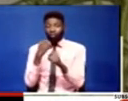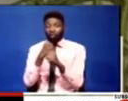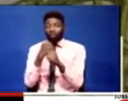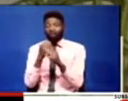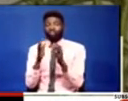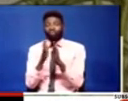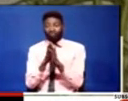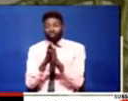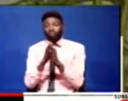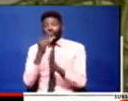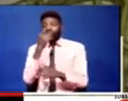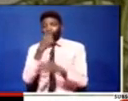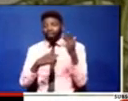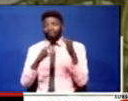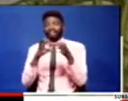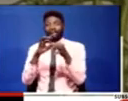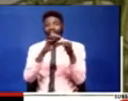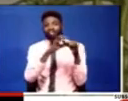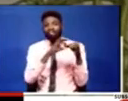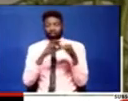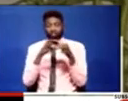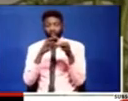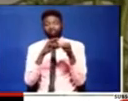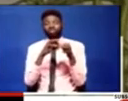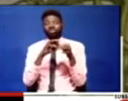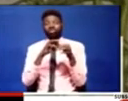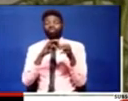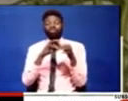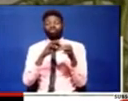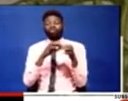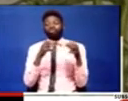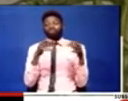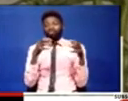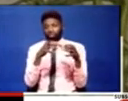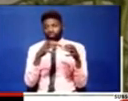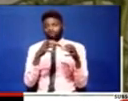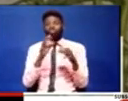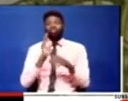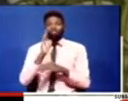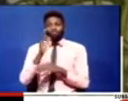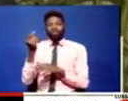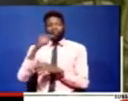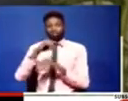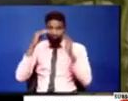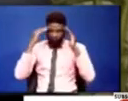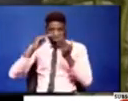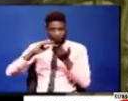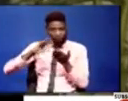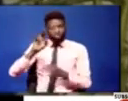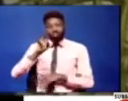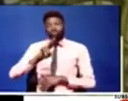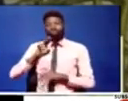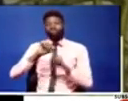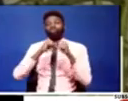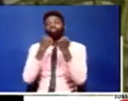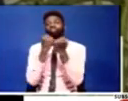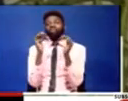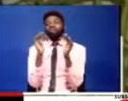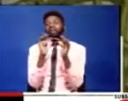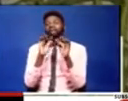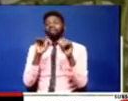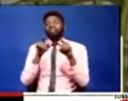Azimio La Umoja. But largely he will be here to concentrate much on the use of social media and how it is able to influence